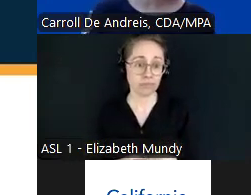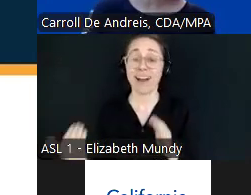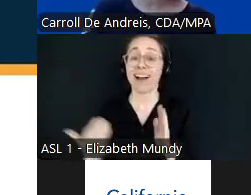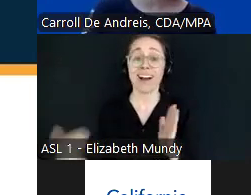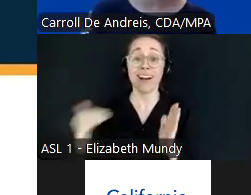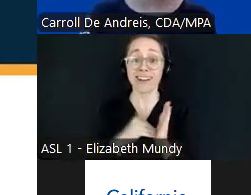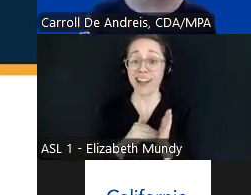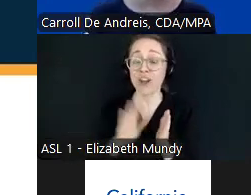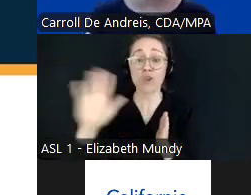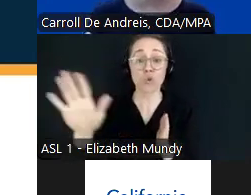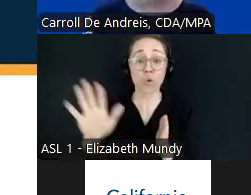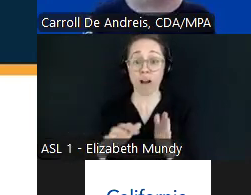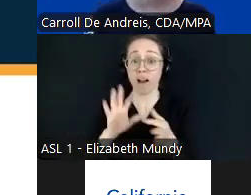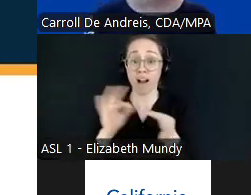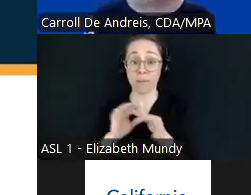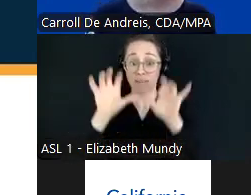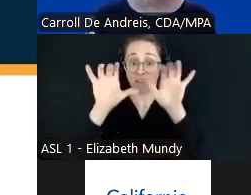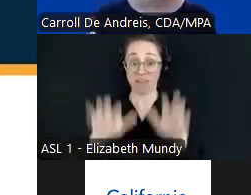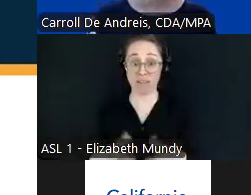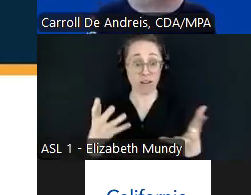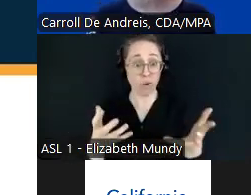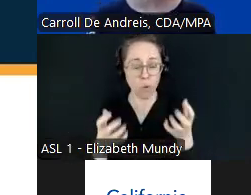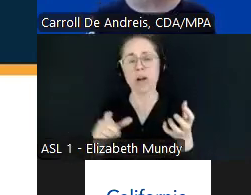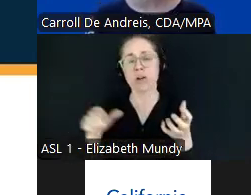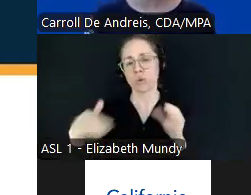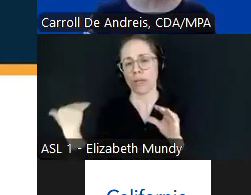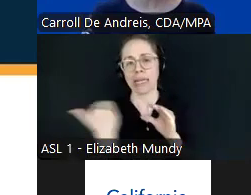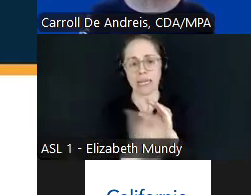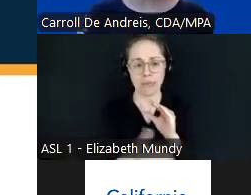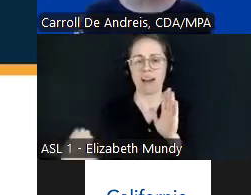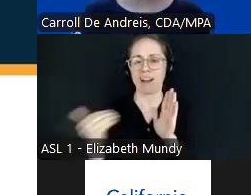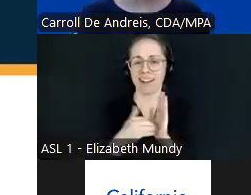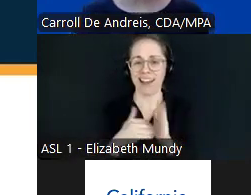your written comments to the Engage email box,